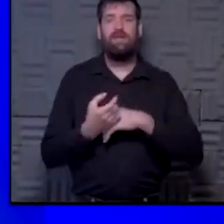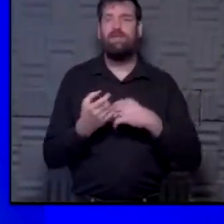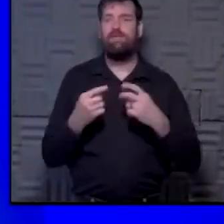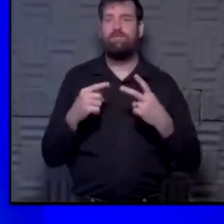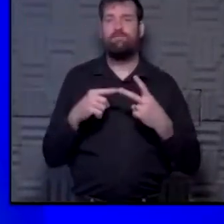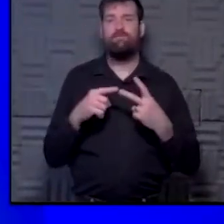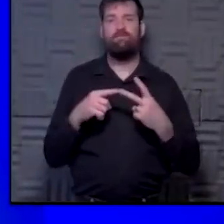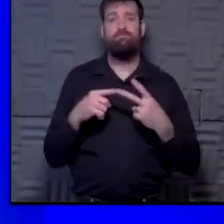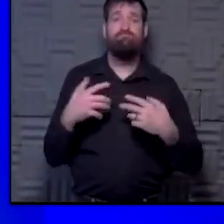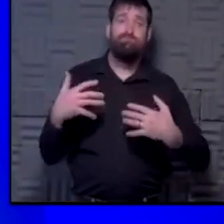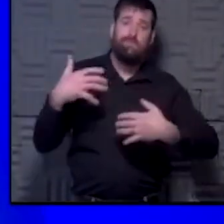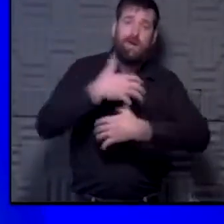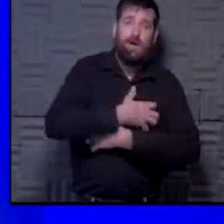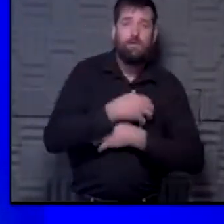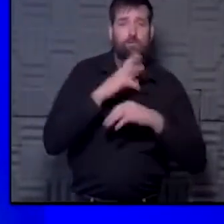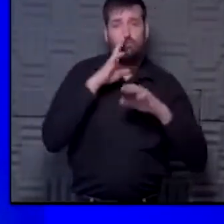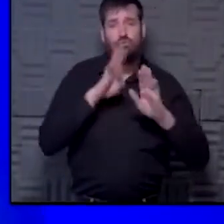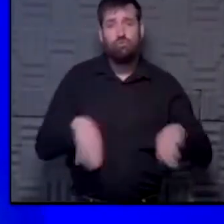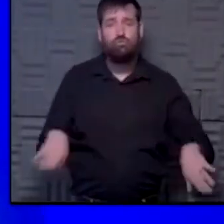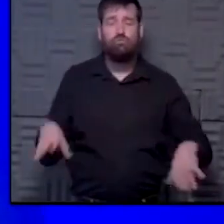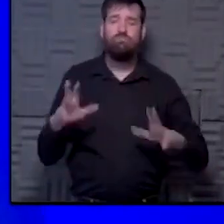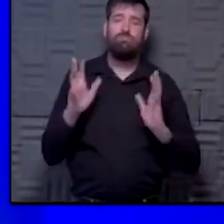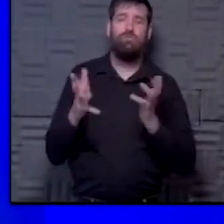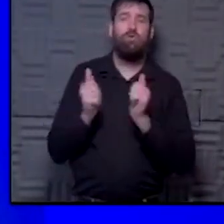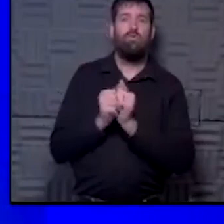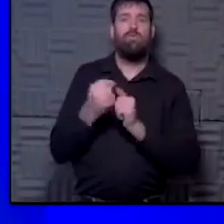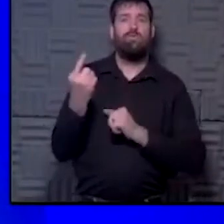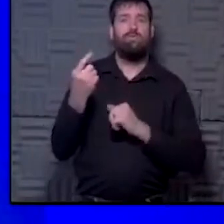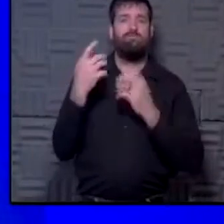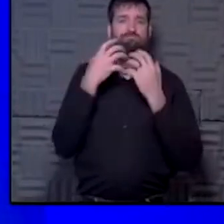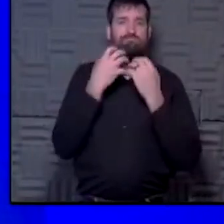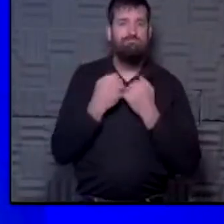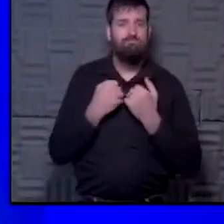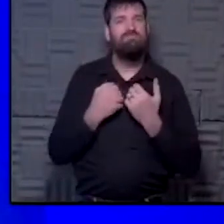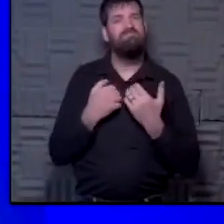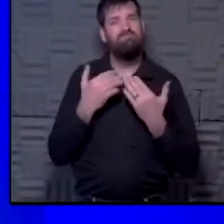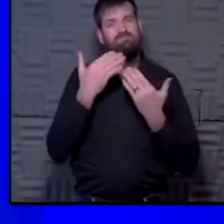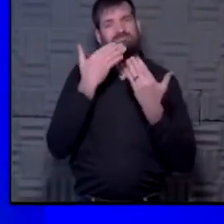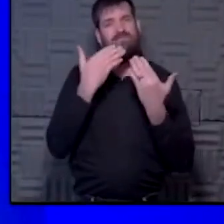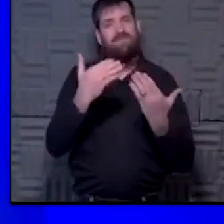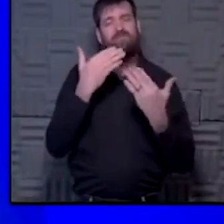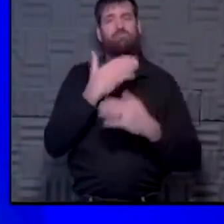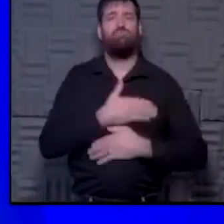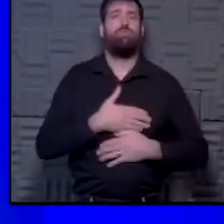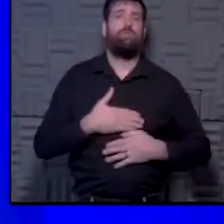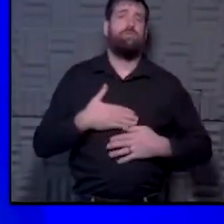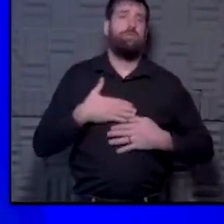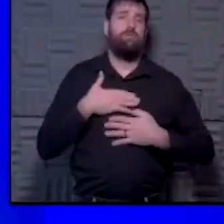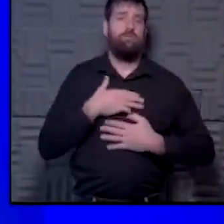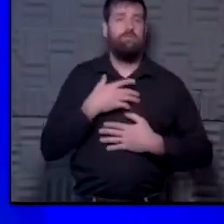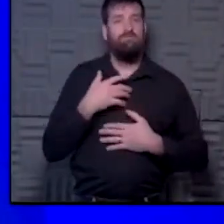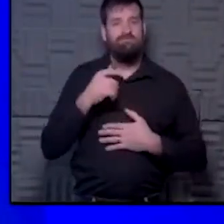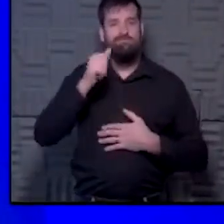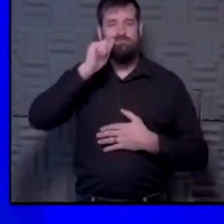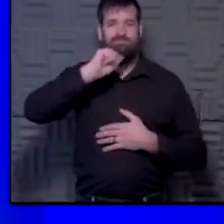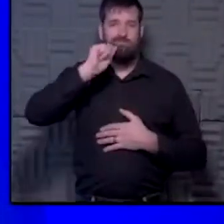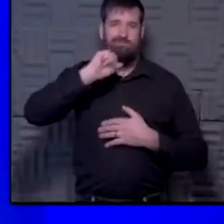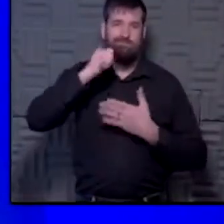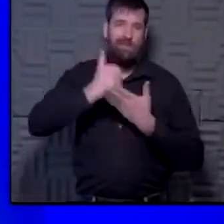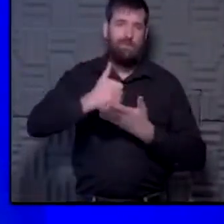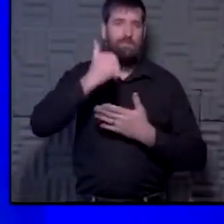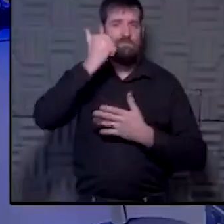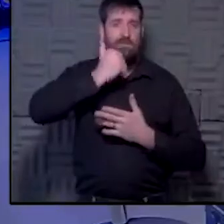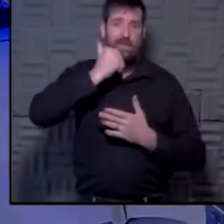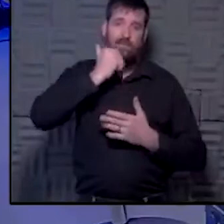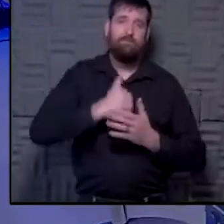being able to hug your children or talk with a loved one, those simple things, being thankful and grateful for what we have, help us get through one day at a